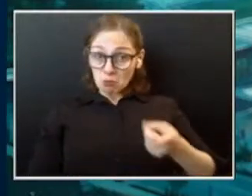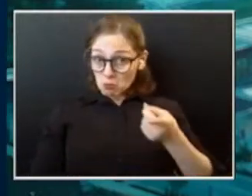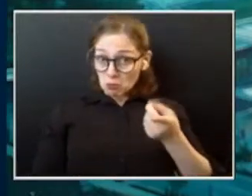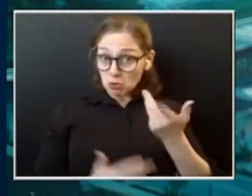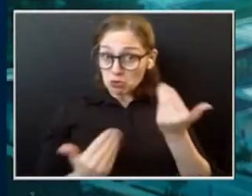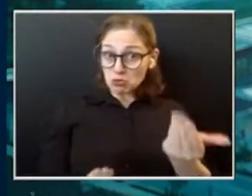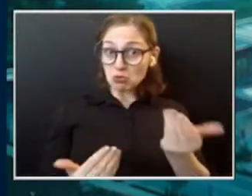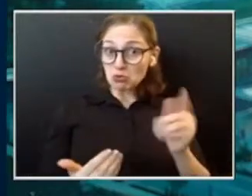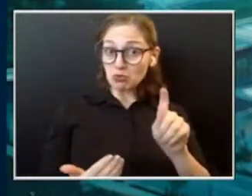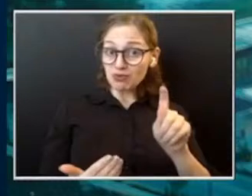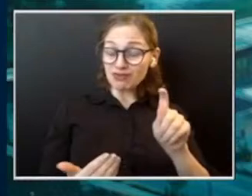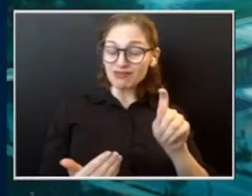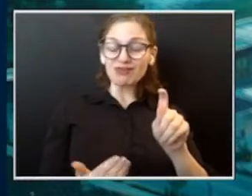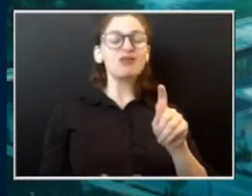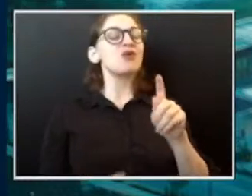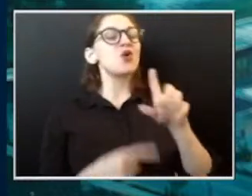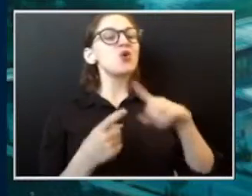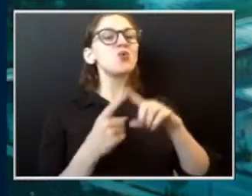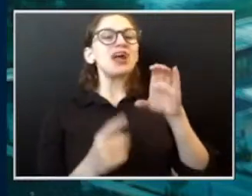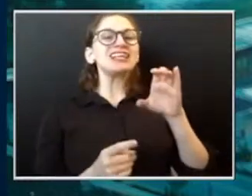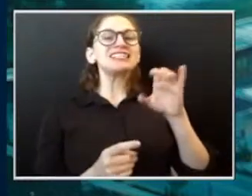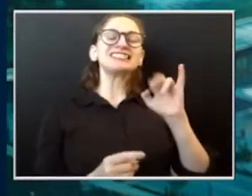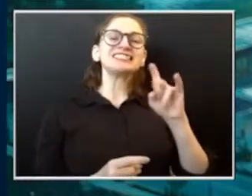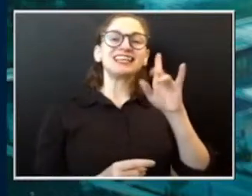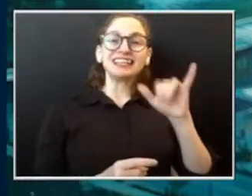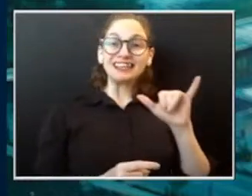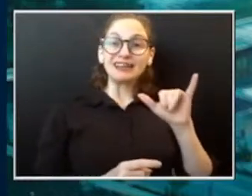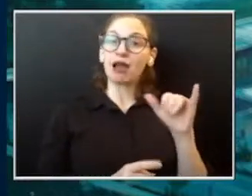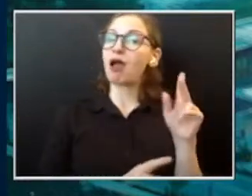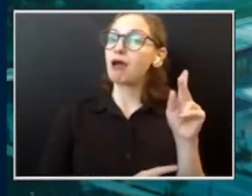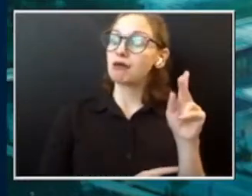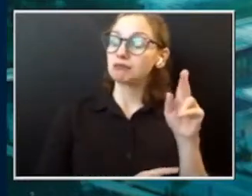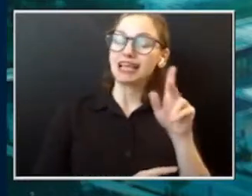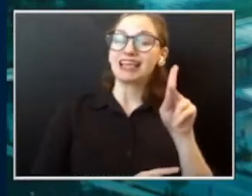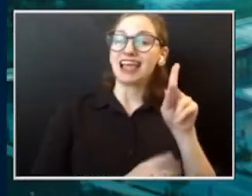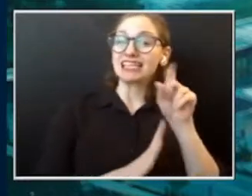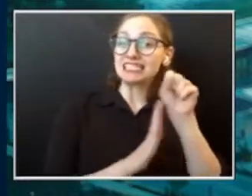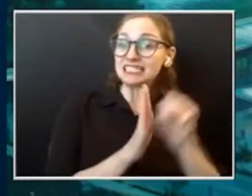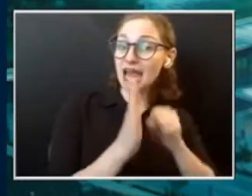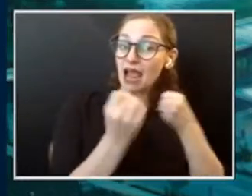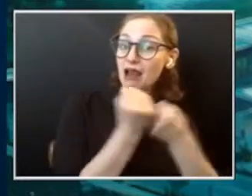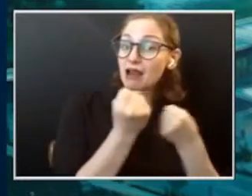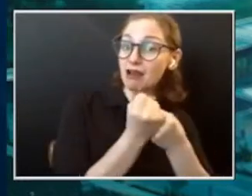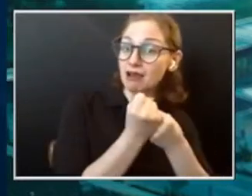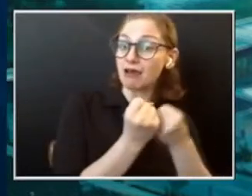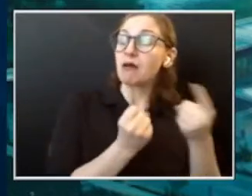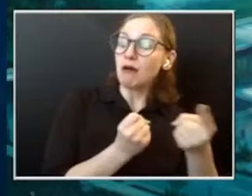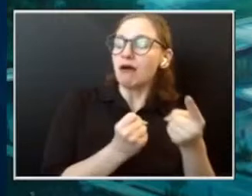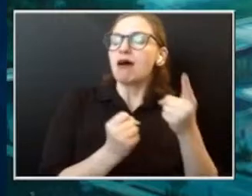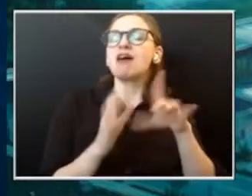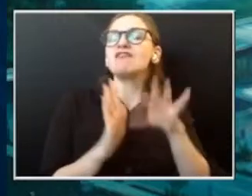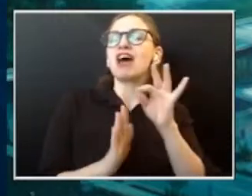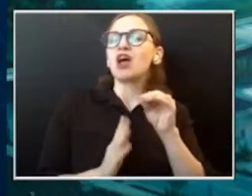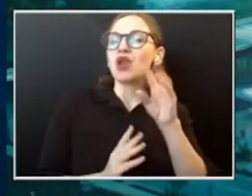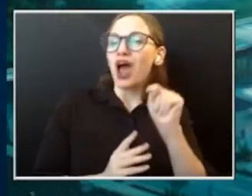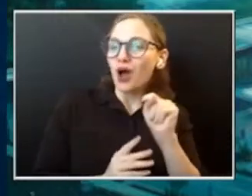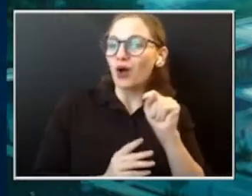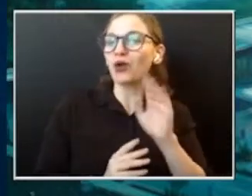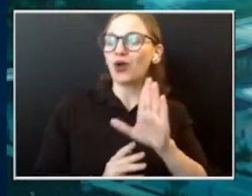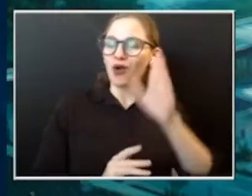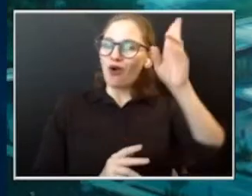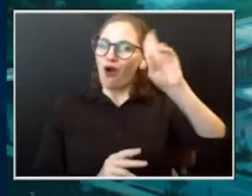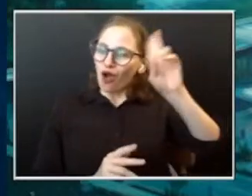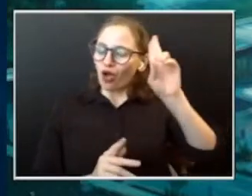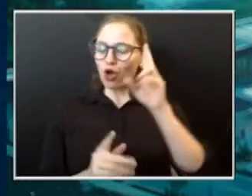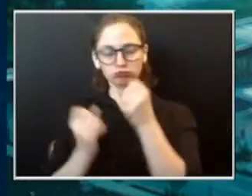her uncle, a KU Jayhawk, was in desperate need of a kidney, okay, wait a minute, she's a wildcat, she decided to look into the process of